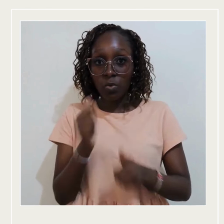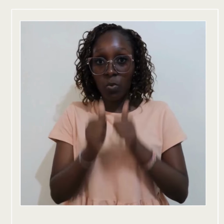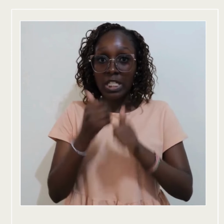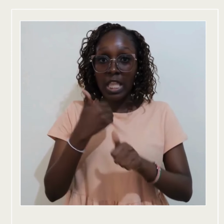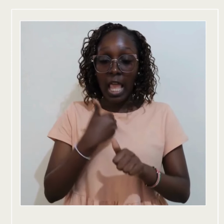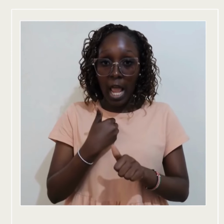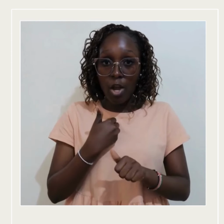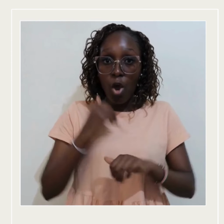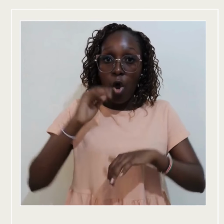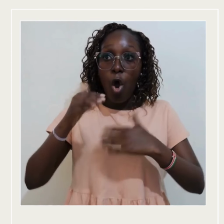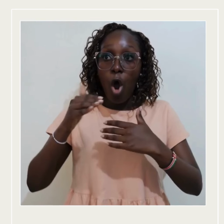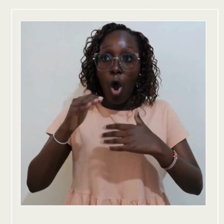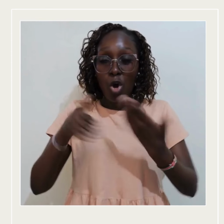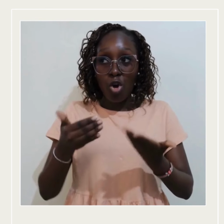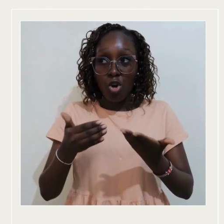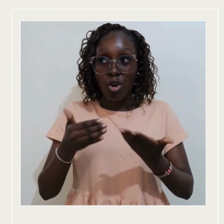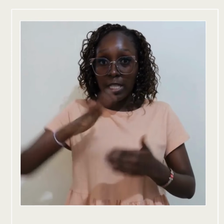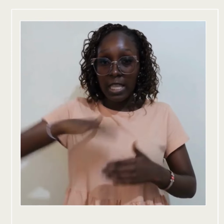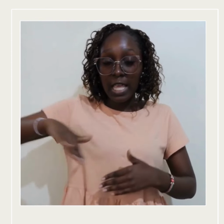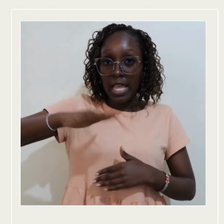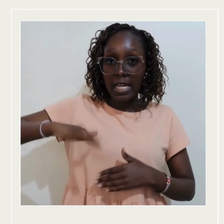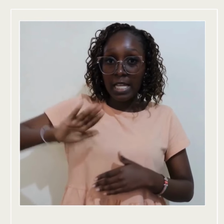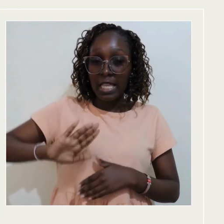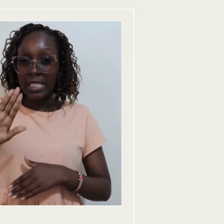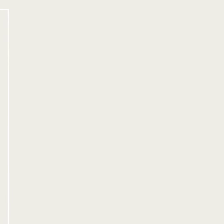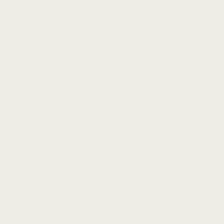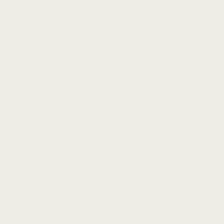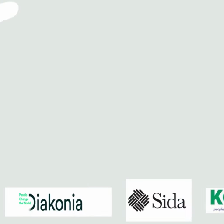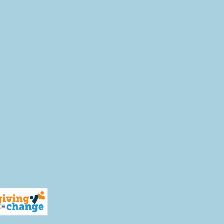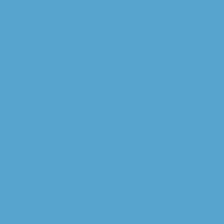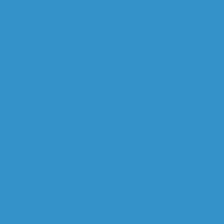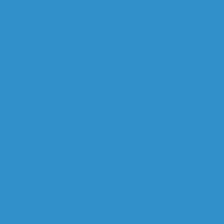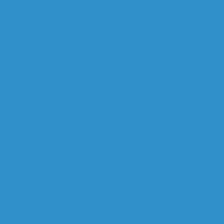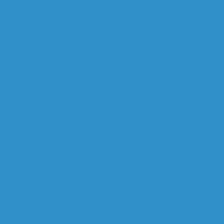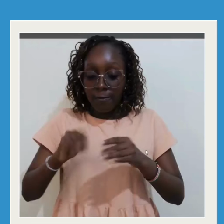to safeguard them. Failure to comply is an offense.